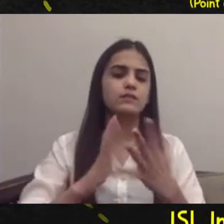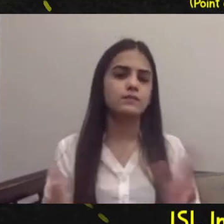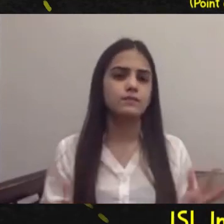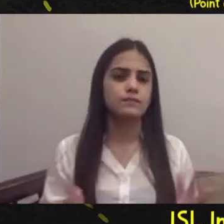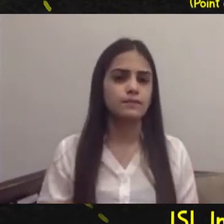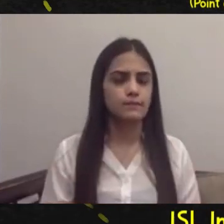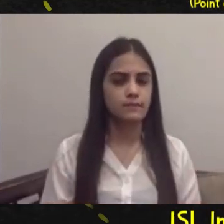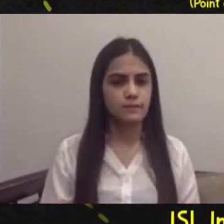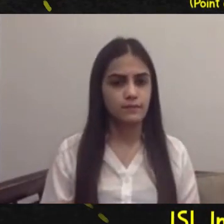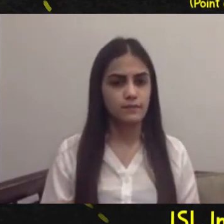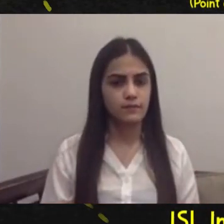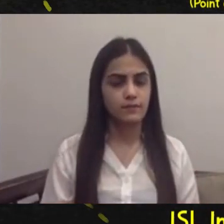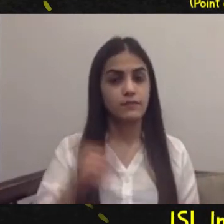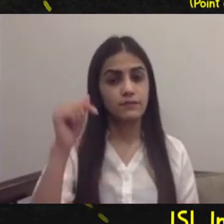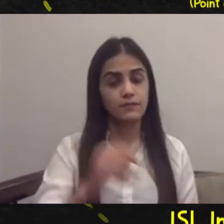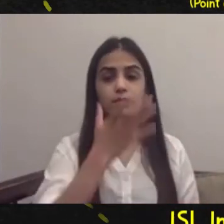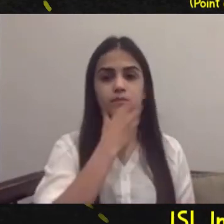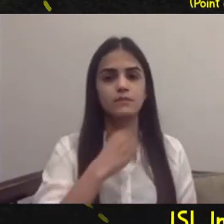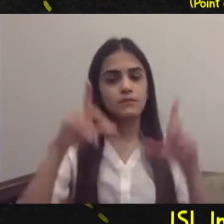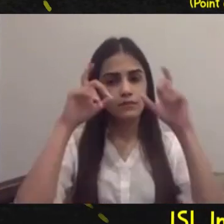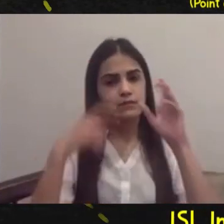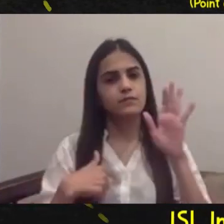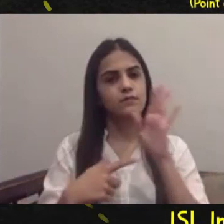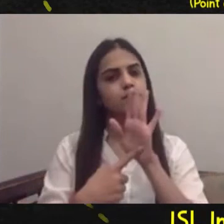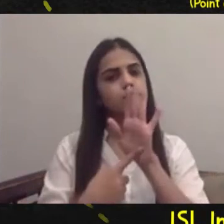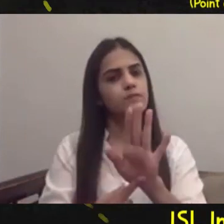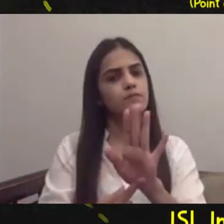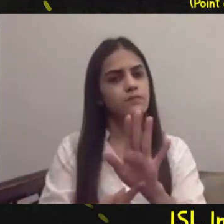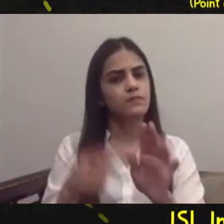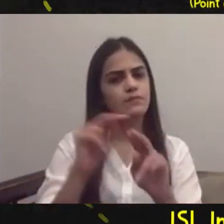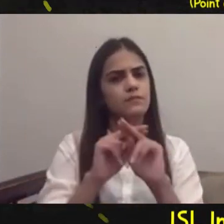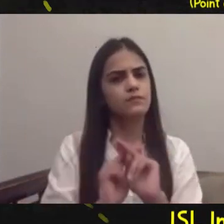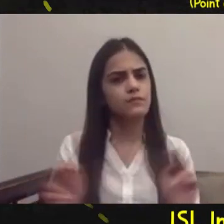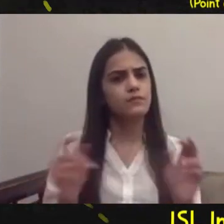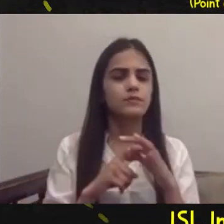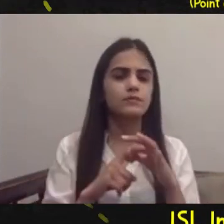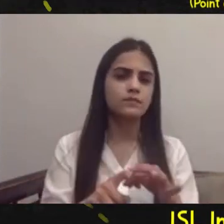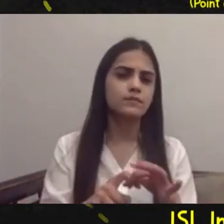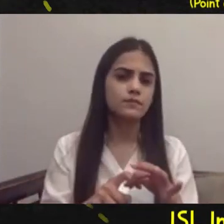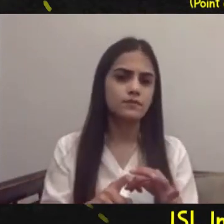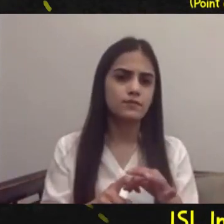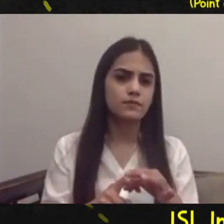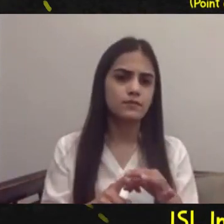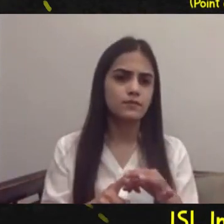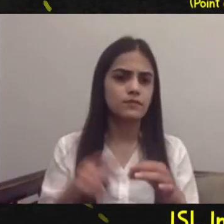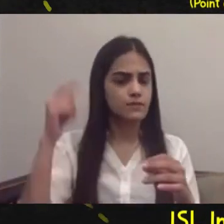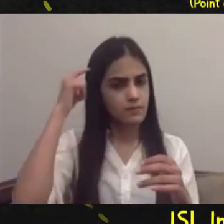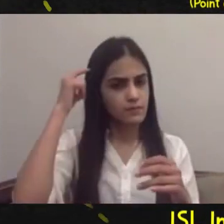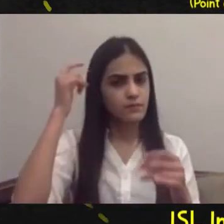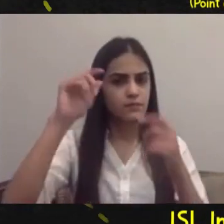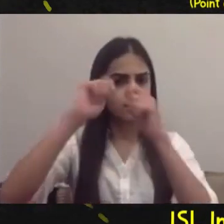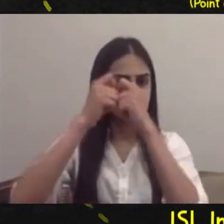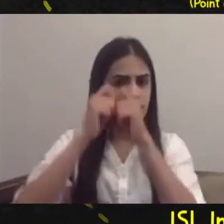with this lovely visual and with this whole question about the tangle between